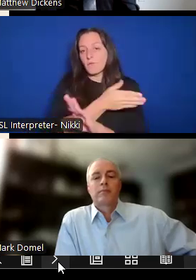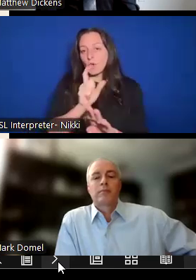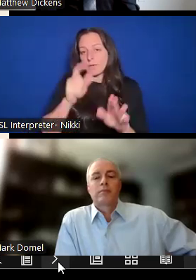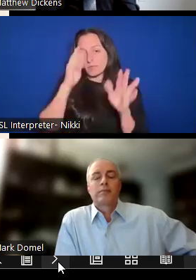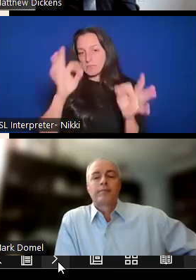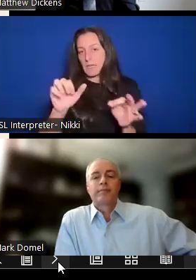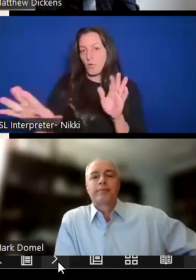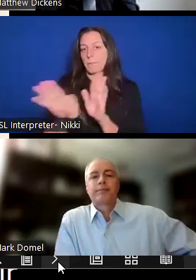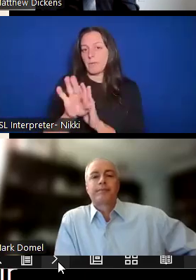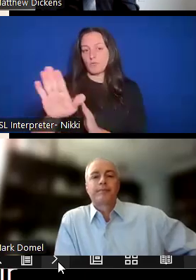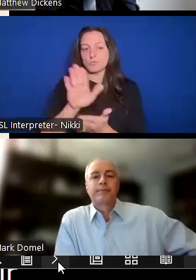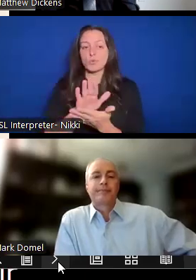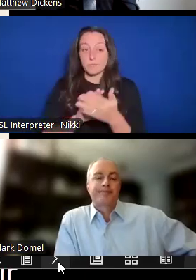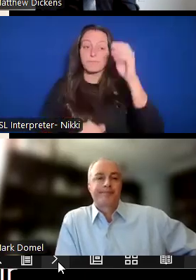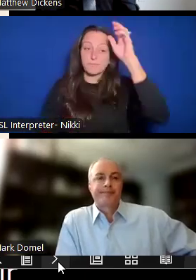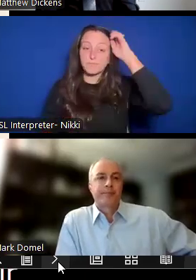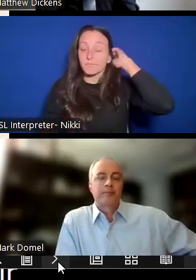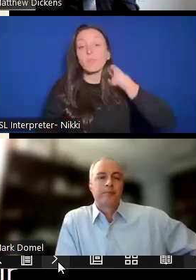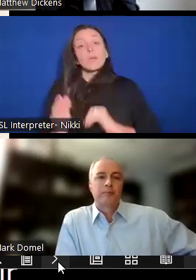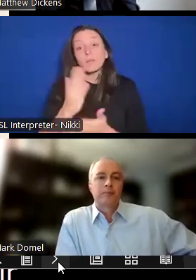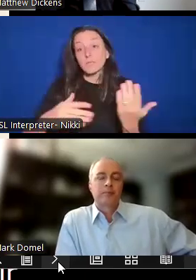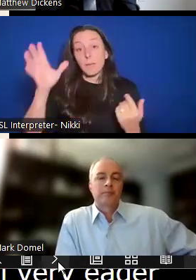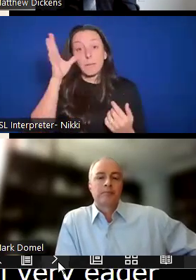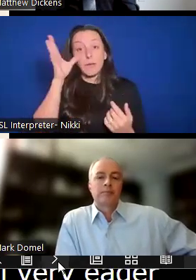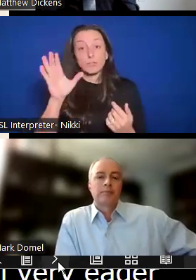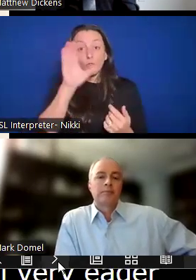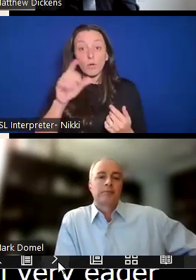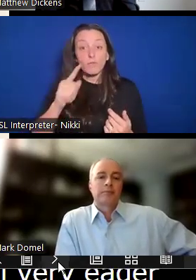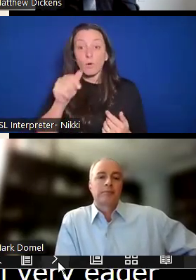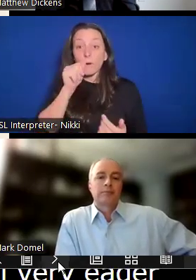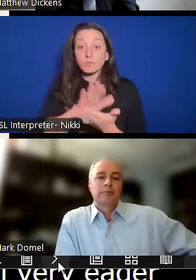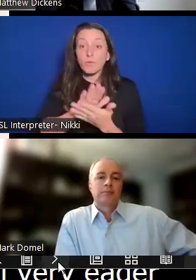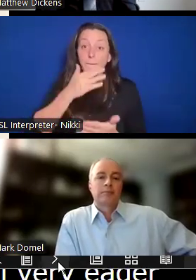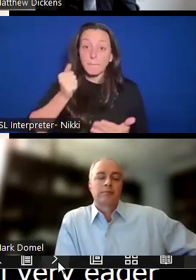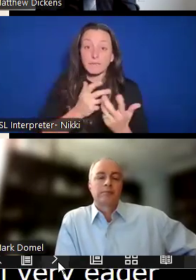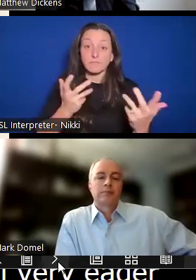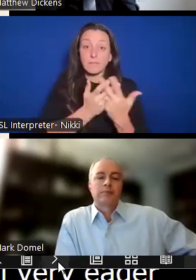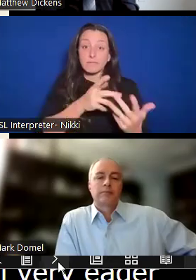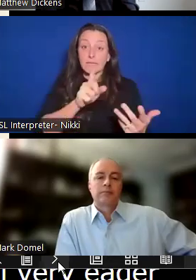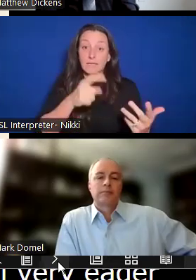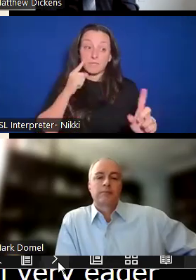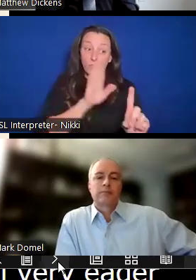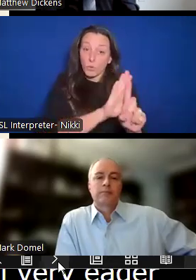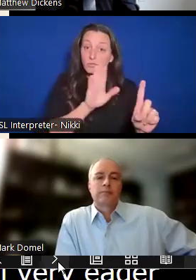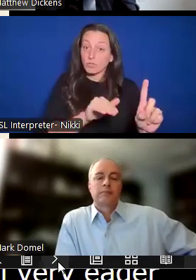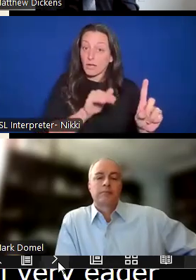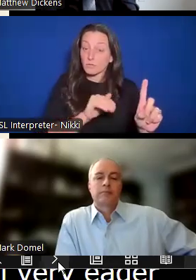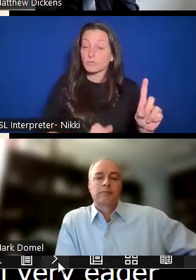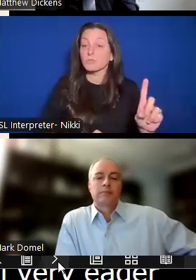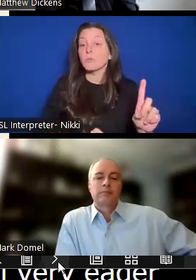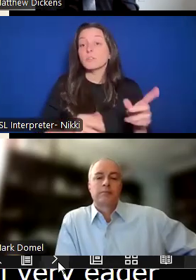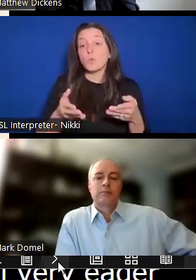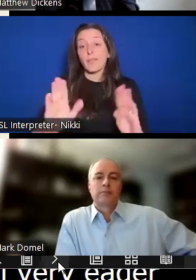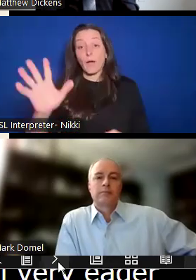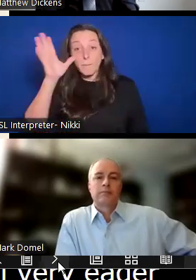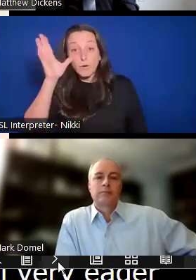school. Some parents are looking for a private school that best meets their children's needs. Allowing parents and schools